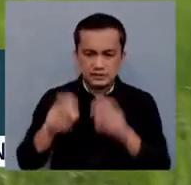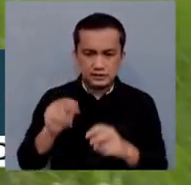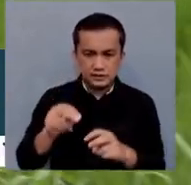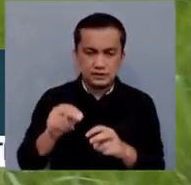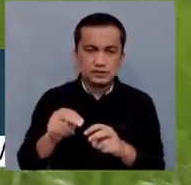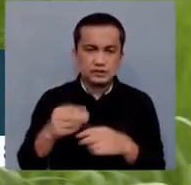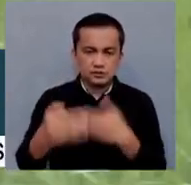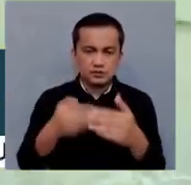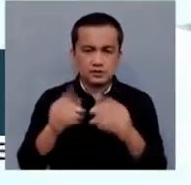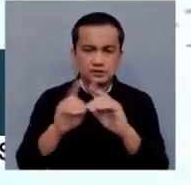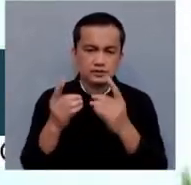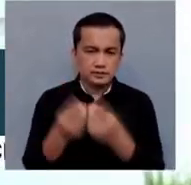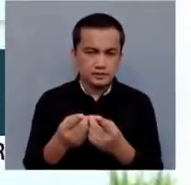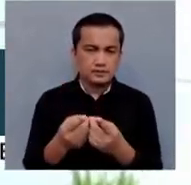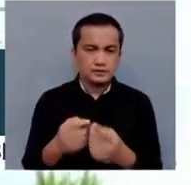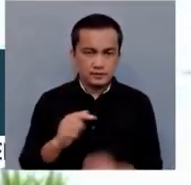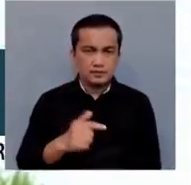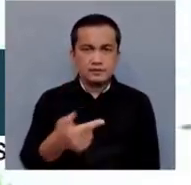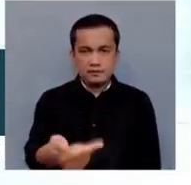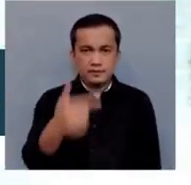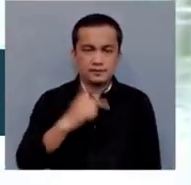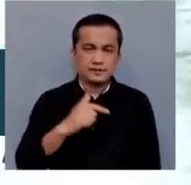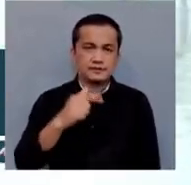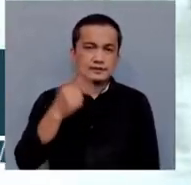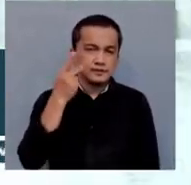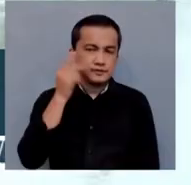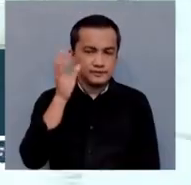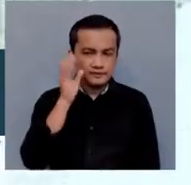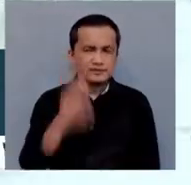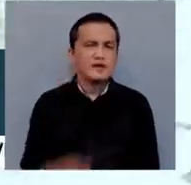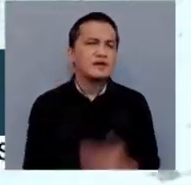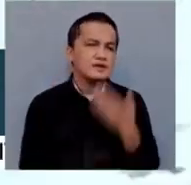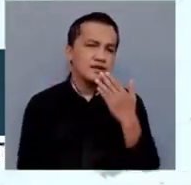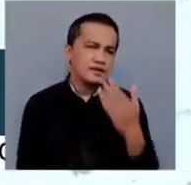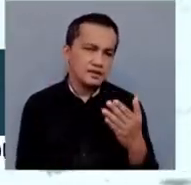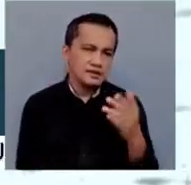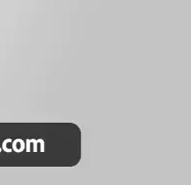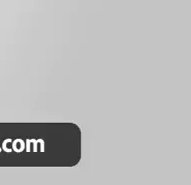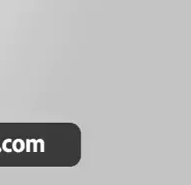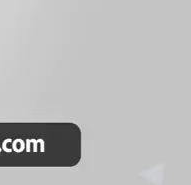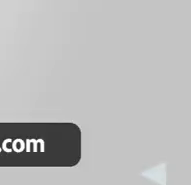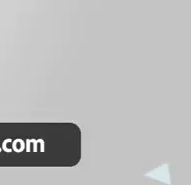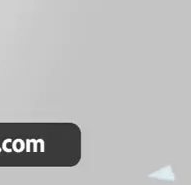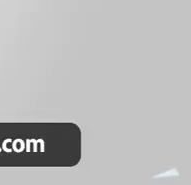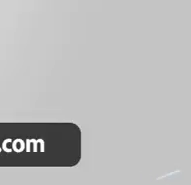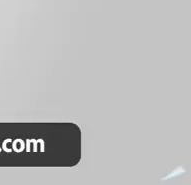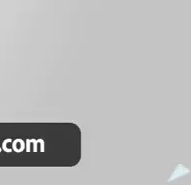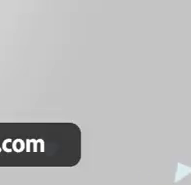latest from our end. Back to you, Carmina. Thanks a lot, Lady Vicentia. They're joining us on the line.